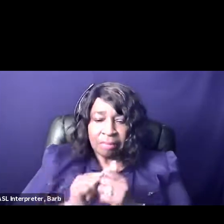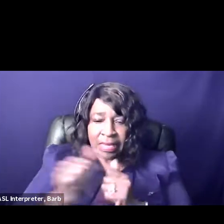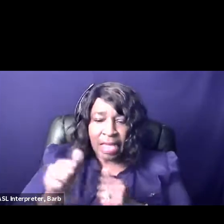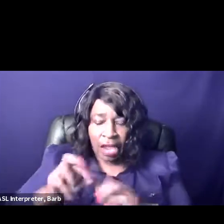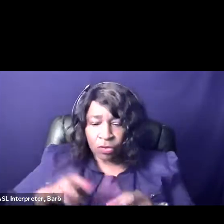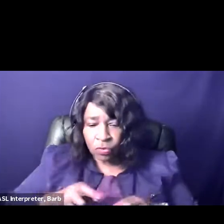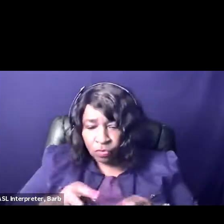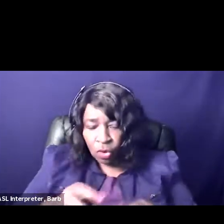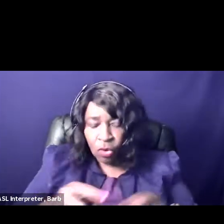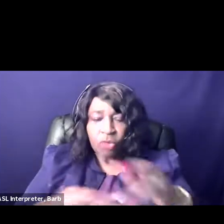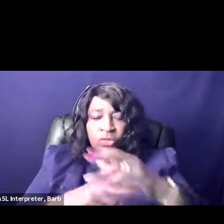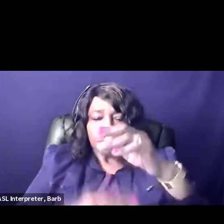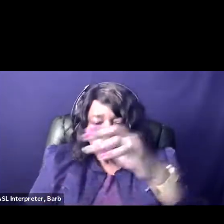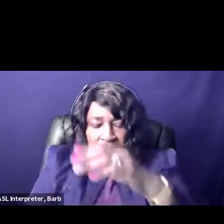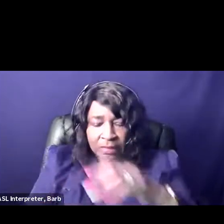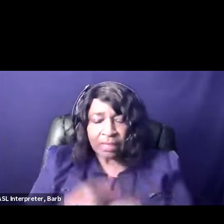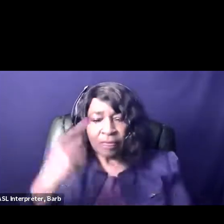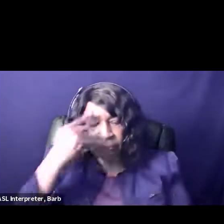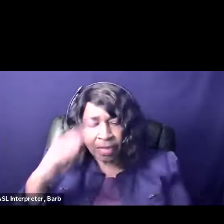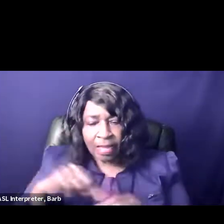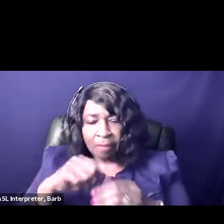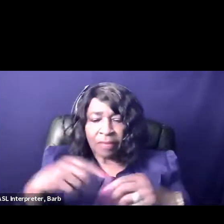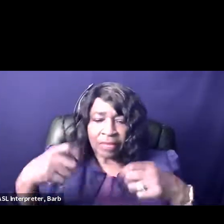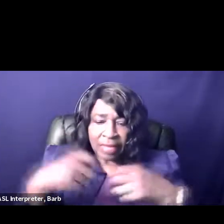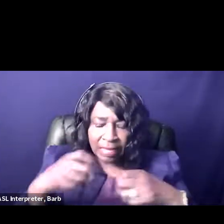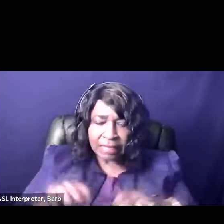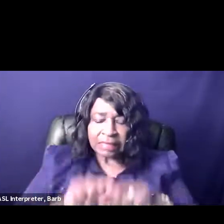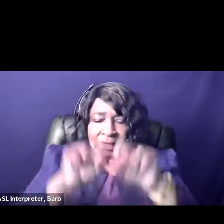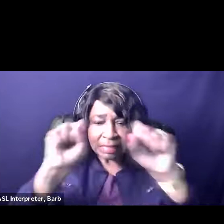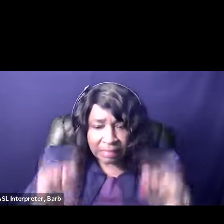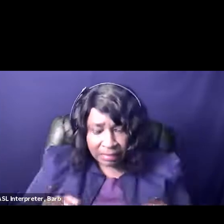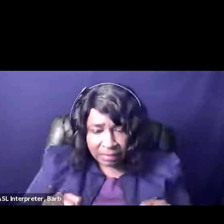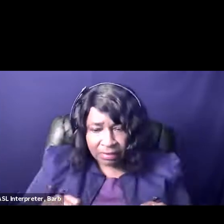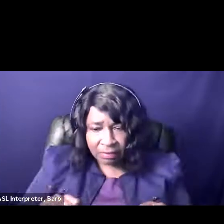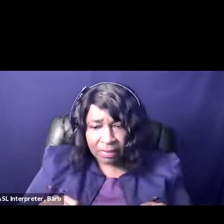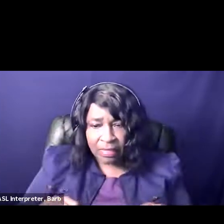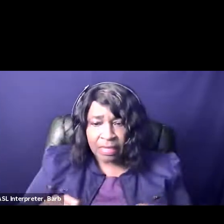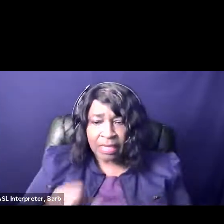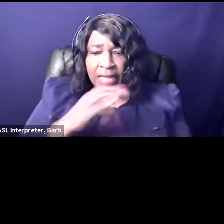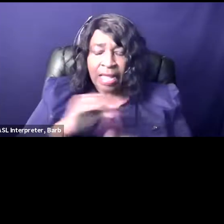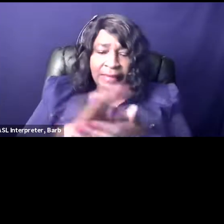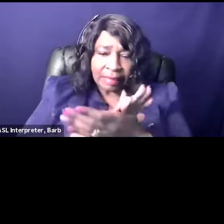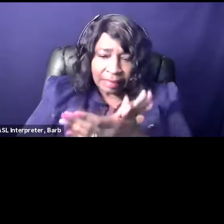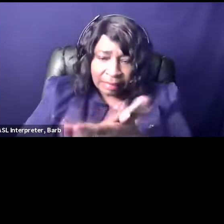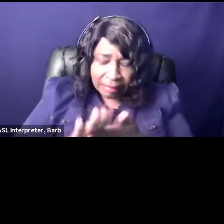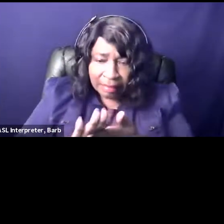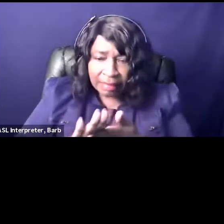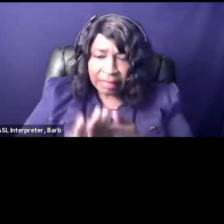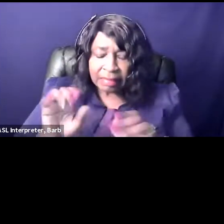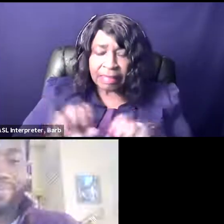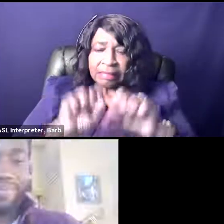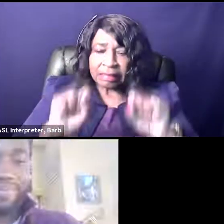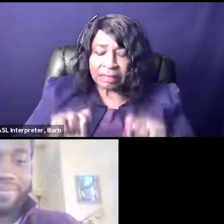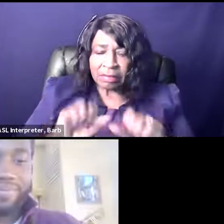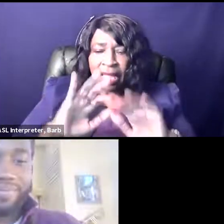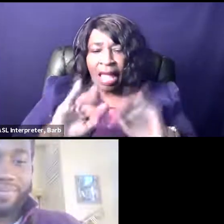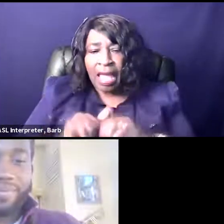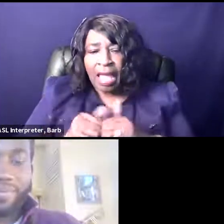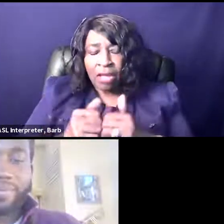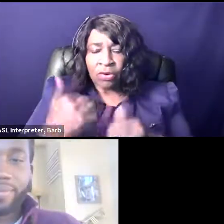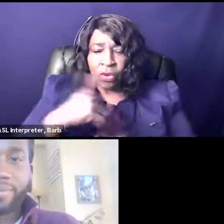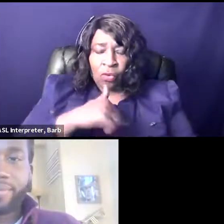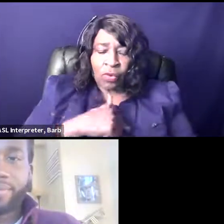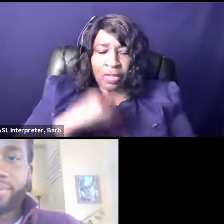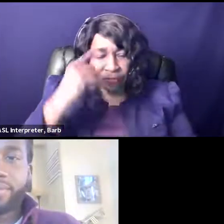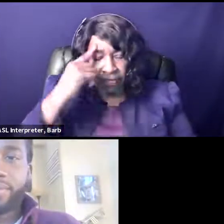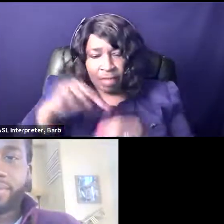energy system and buildings, and then including social infrastructure, right? Human infrastructure. How do we think about, how